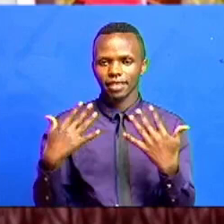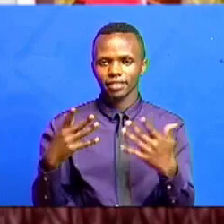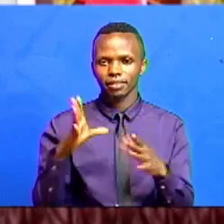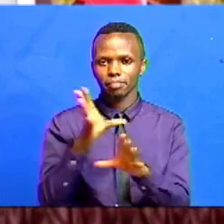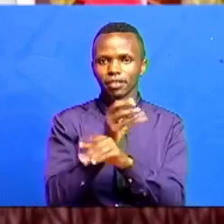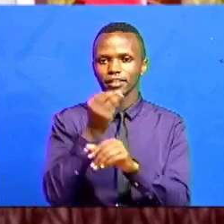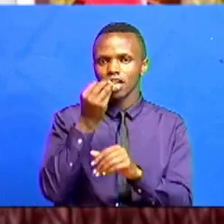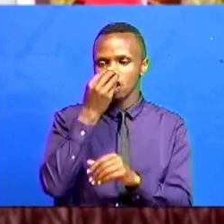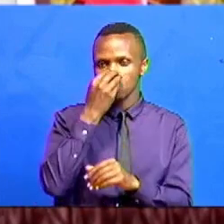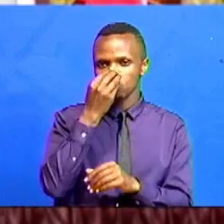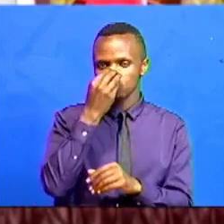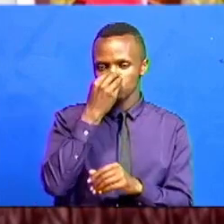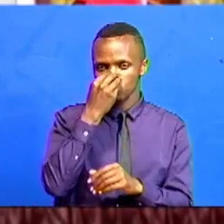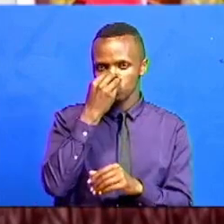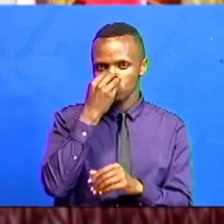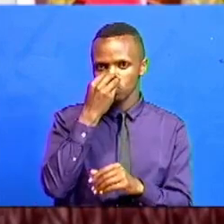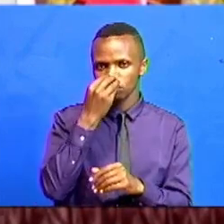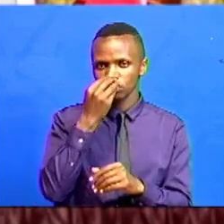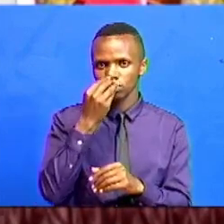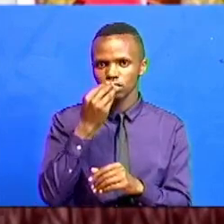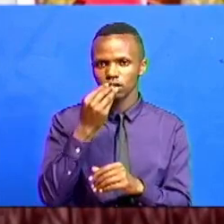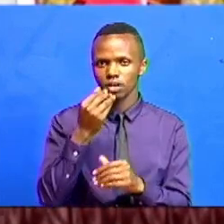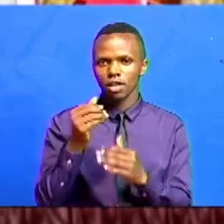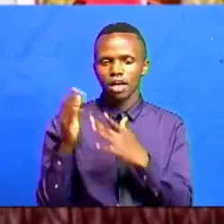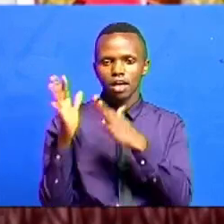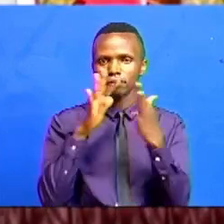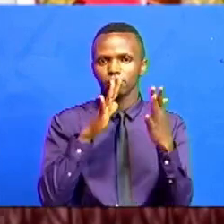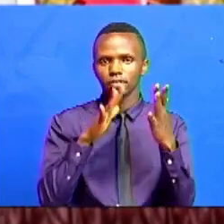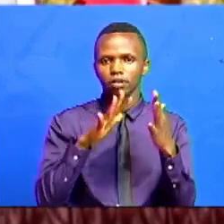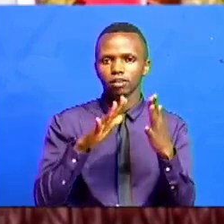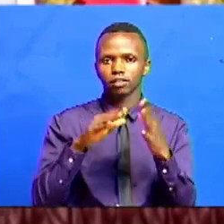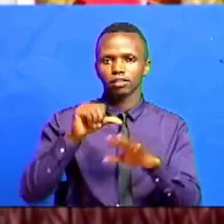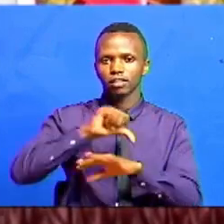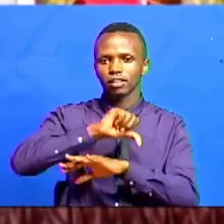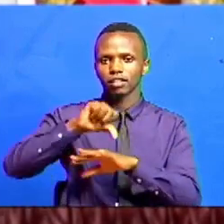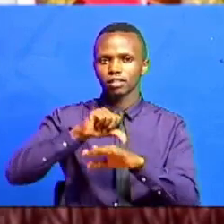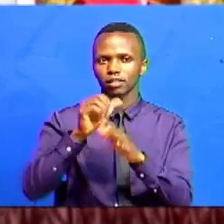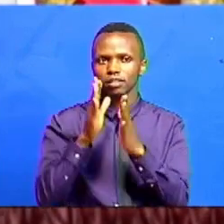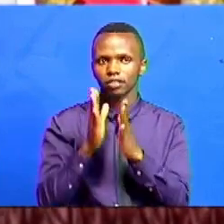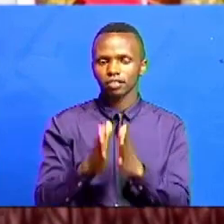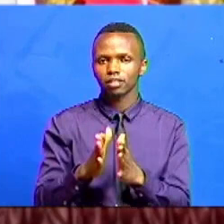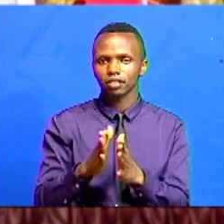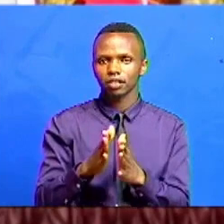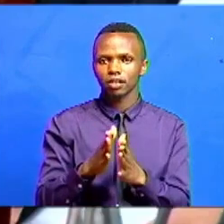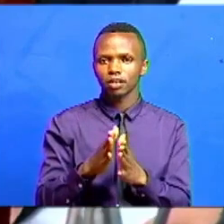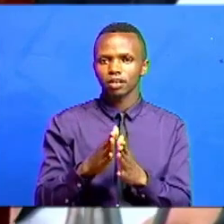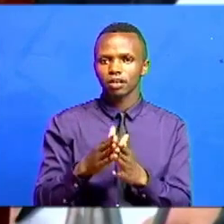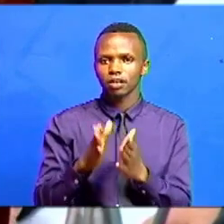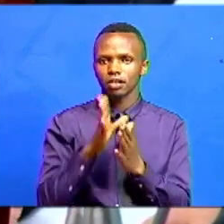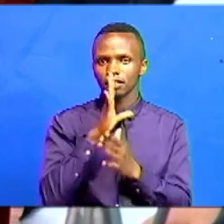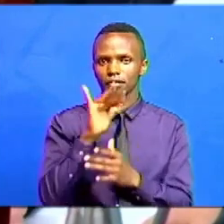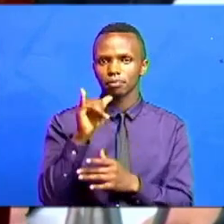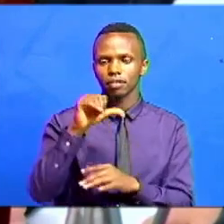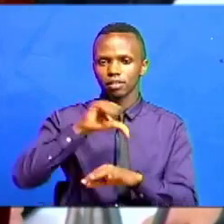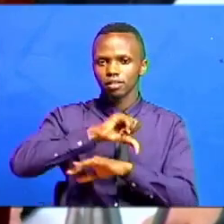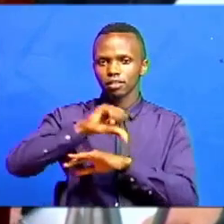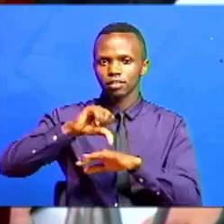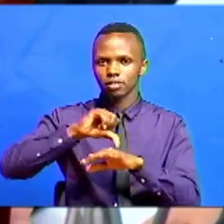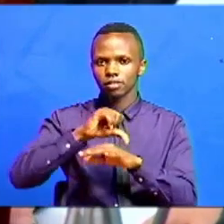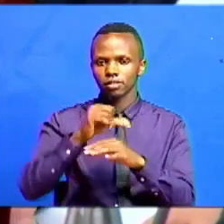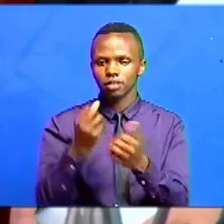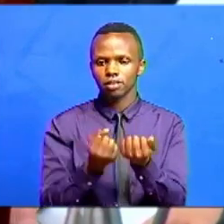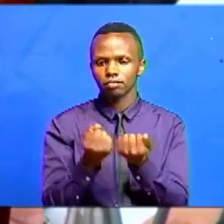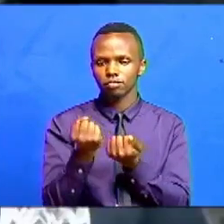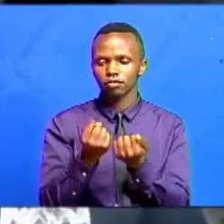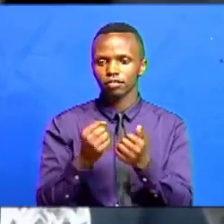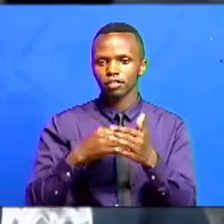joint presser with Iranian President Rais, announced plans by the Iranian government to set up a motor vehicle industry